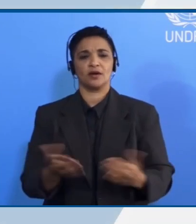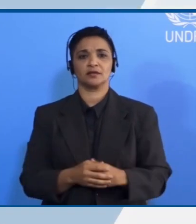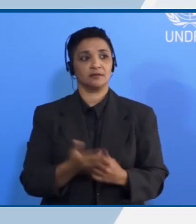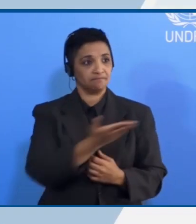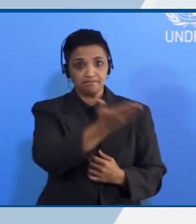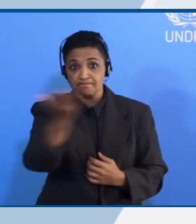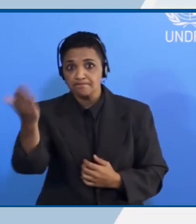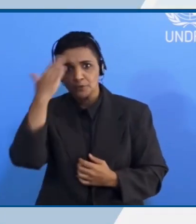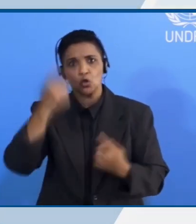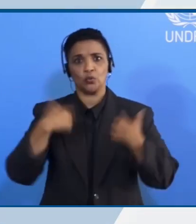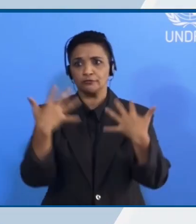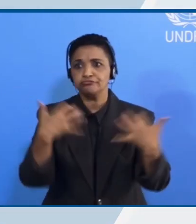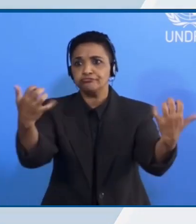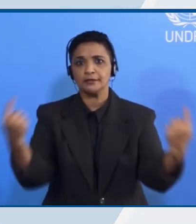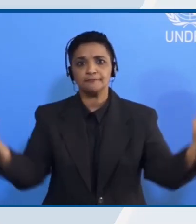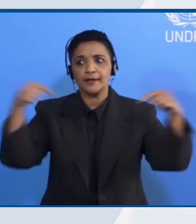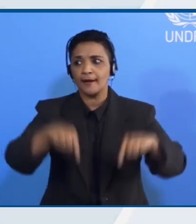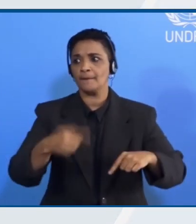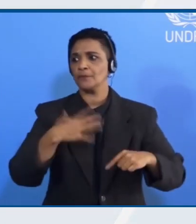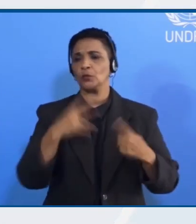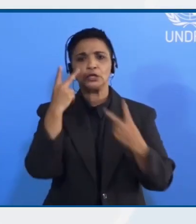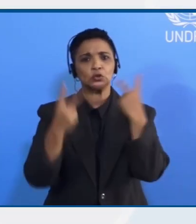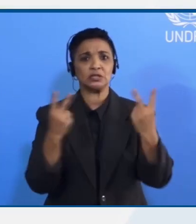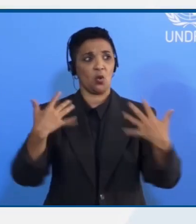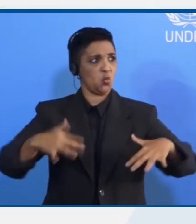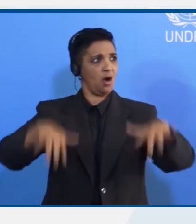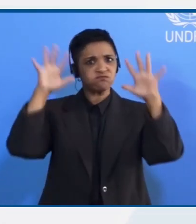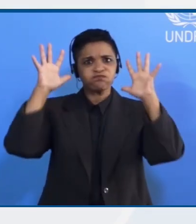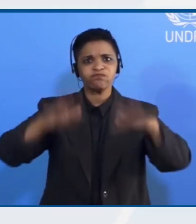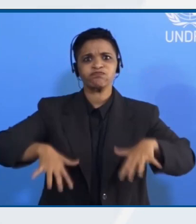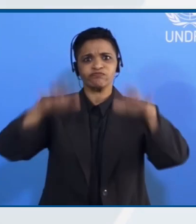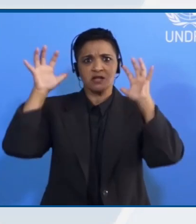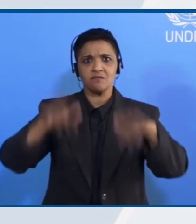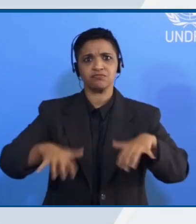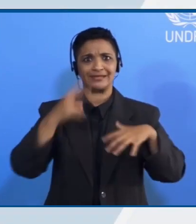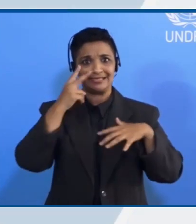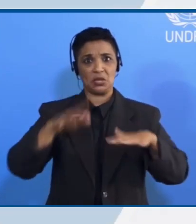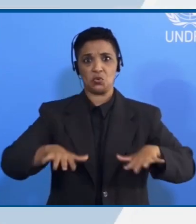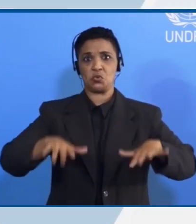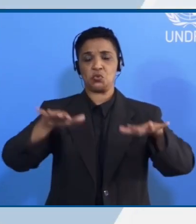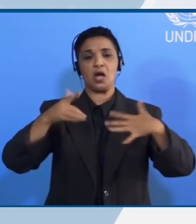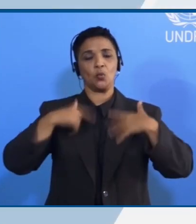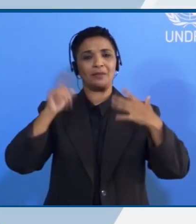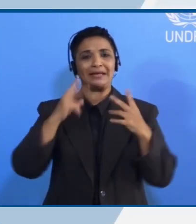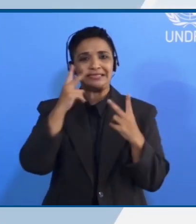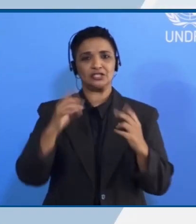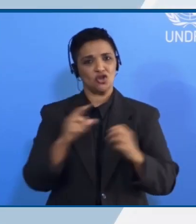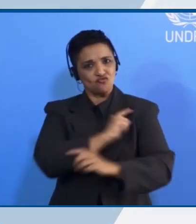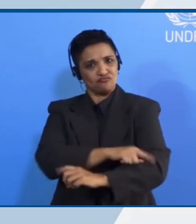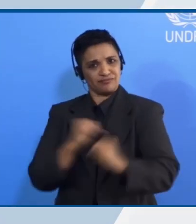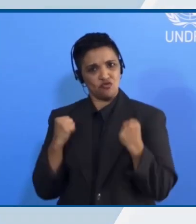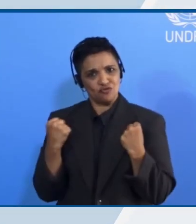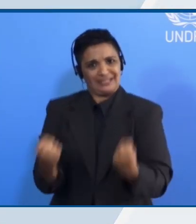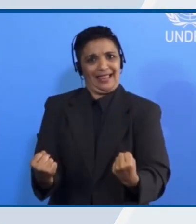who are trying to come here today to the venue have seen, with the torrential rain that were happening, the importance of investing in resilience. I